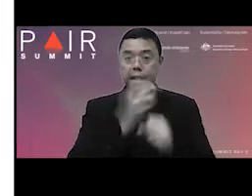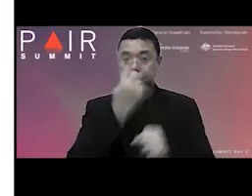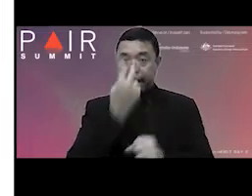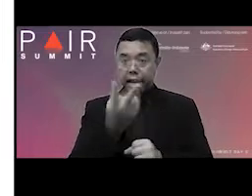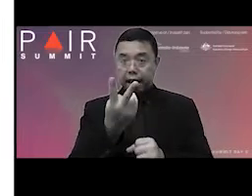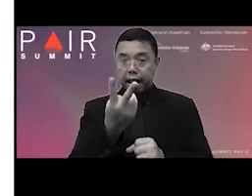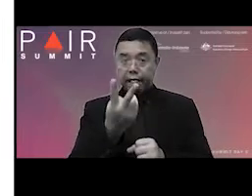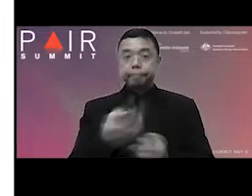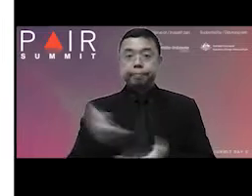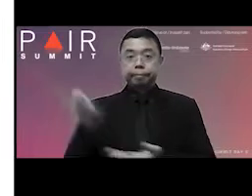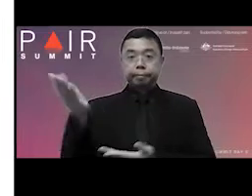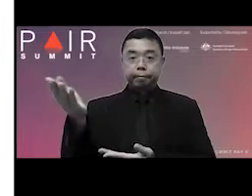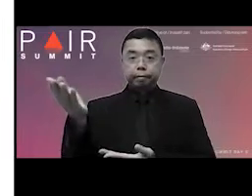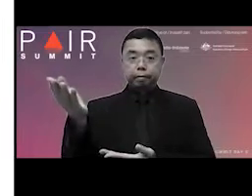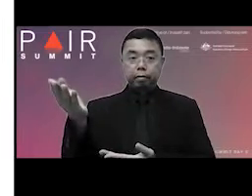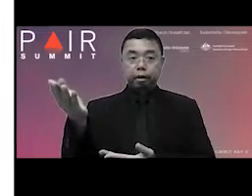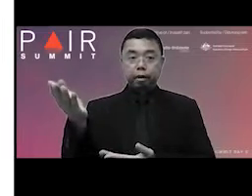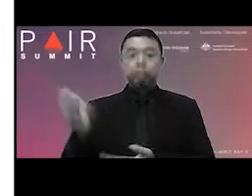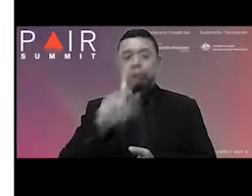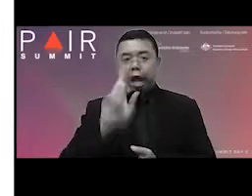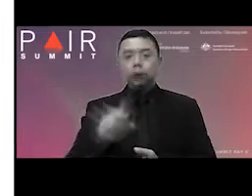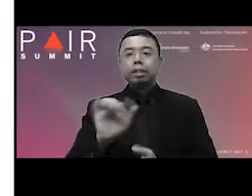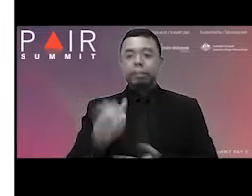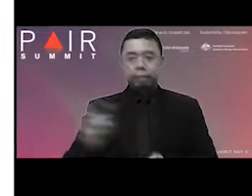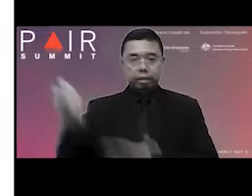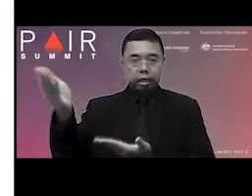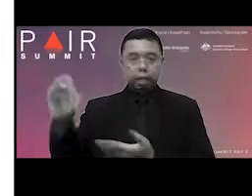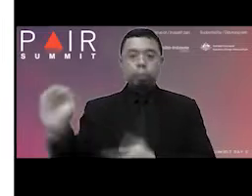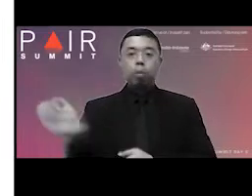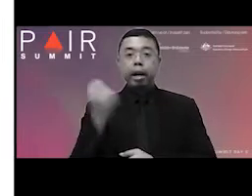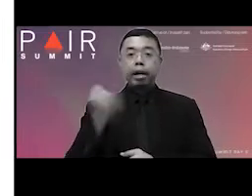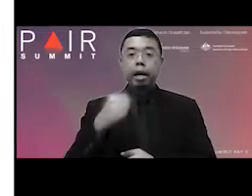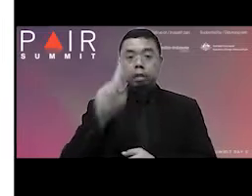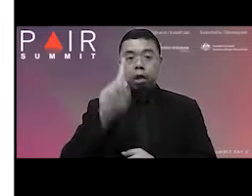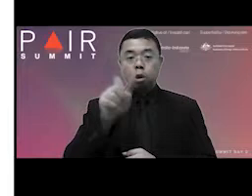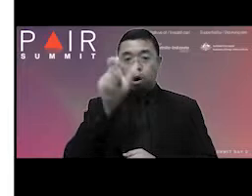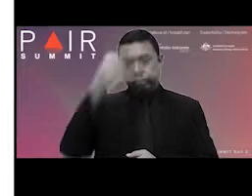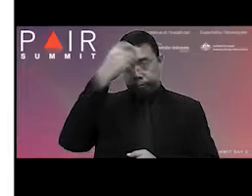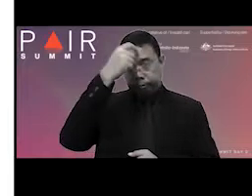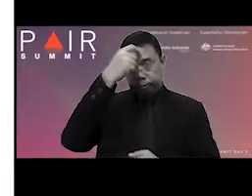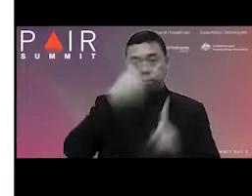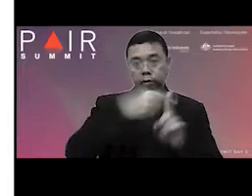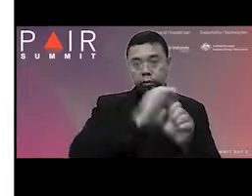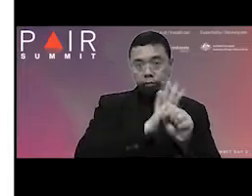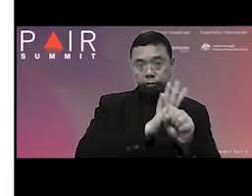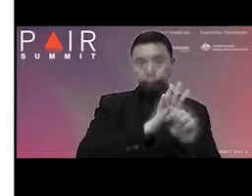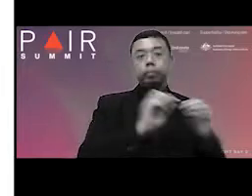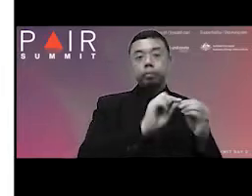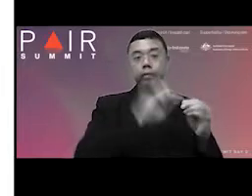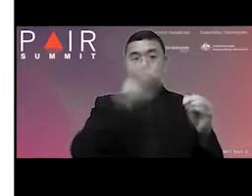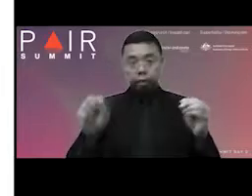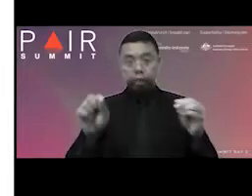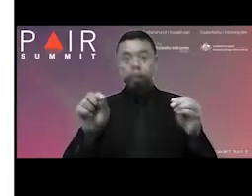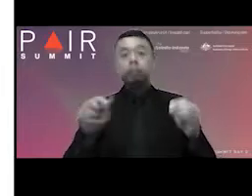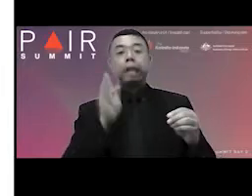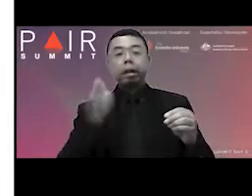simply like this. It starts with one patient, and then when the patient comes with the symptoms, then he or she needs to go either to